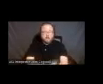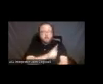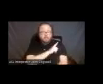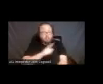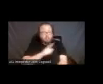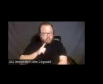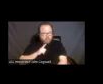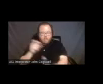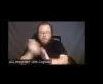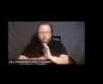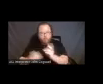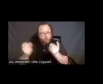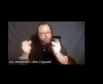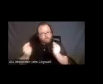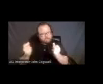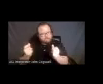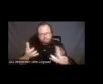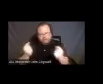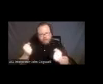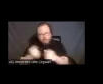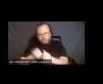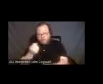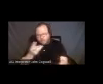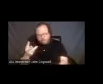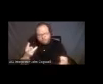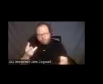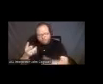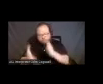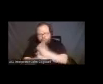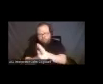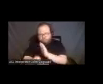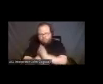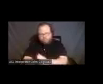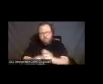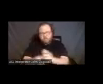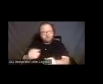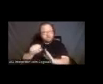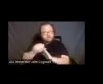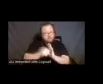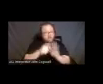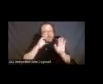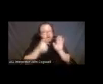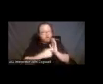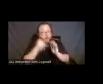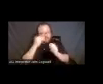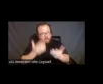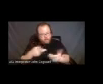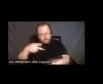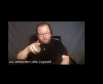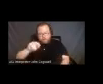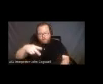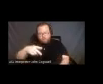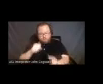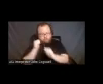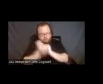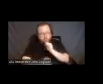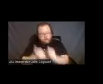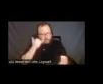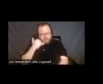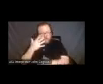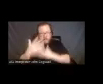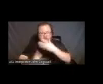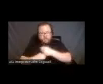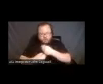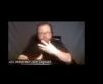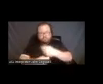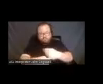very quickly and with multiple amendments, and the state acknowledges that if the proposition passes, additional amendments will be